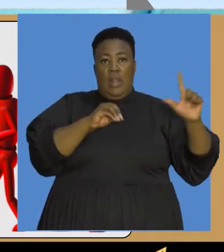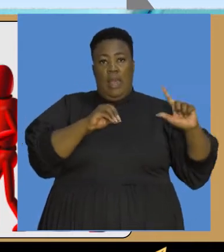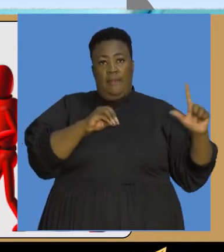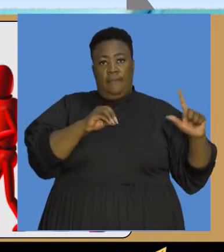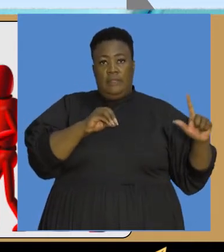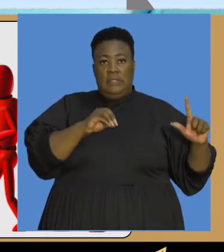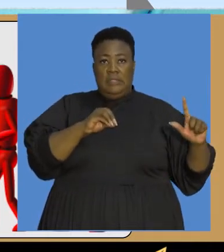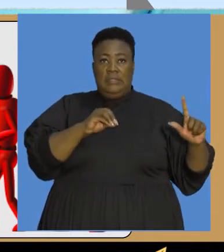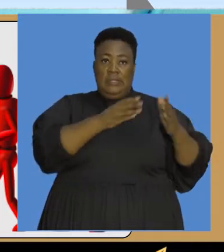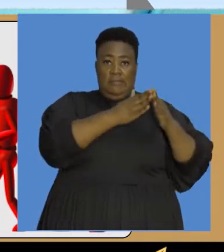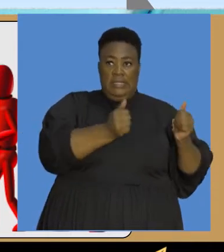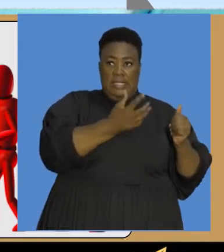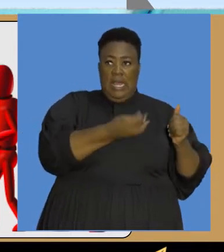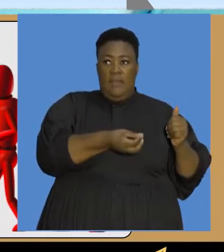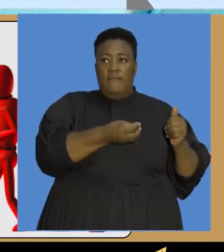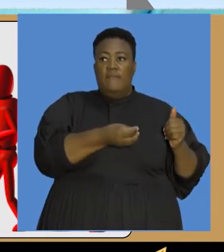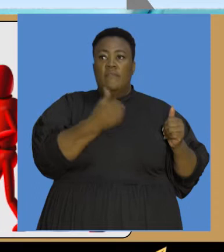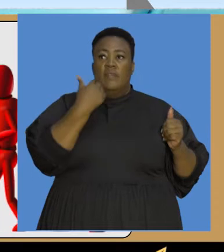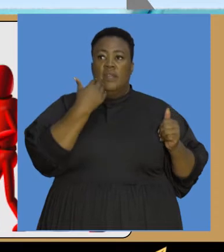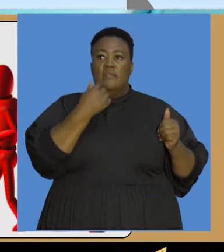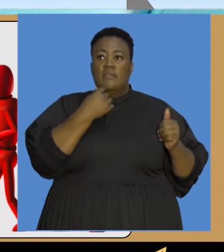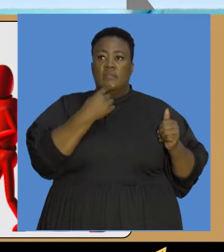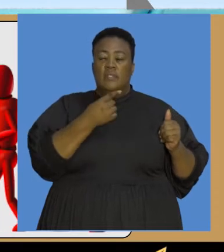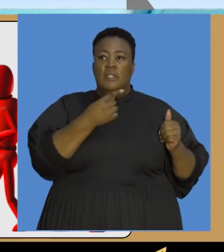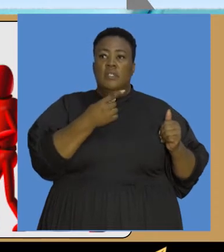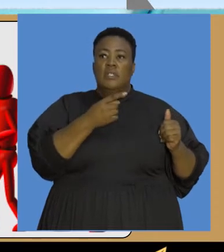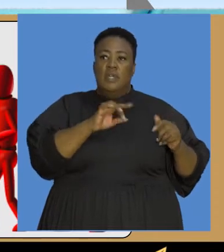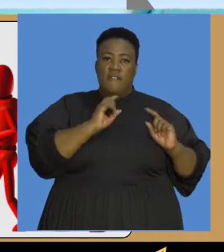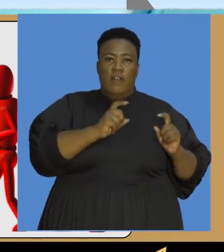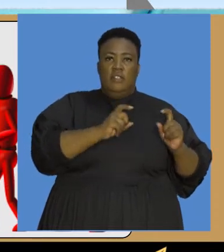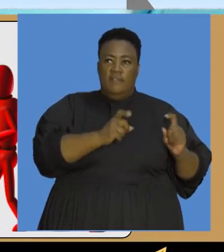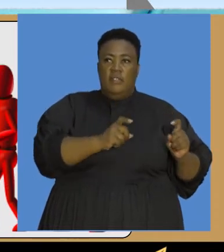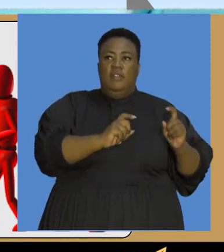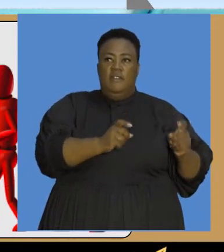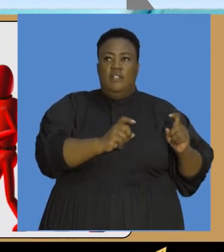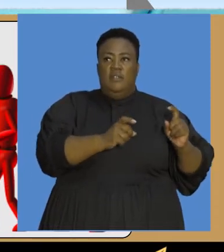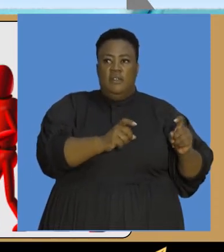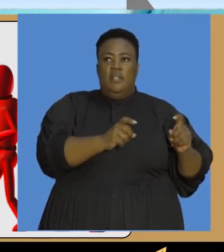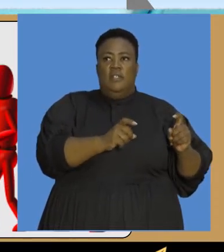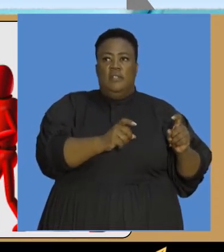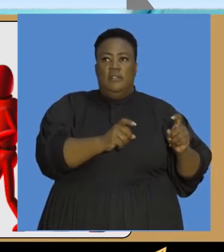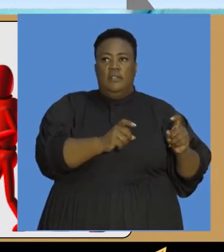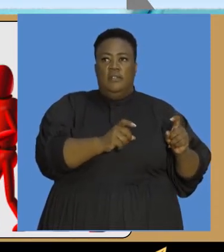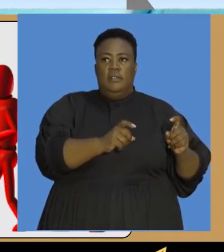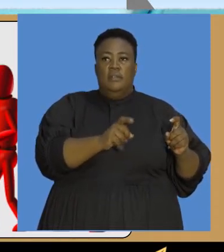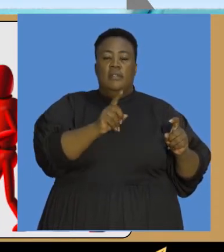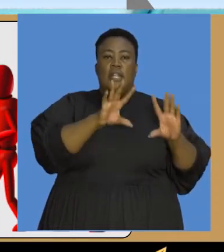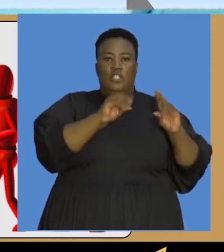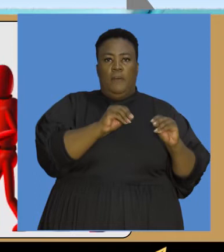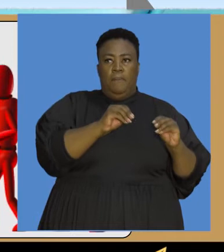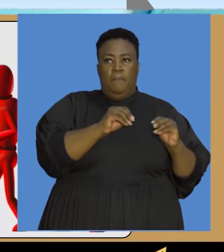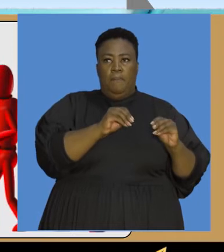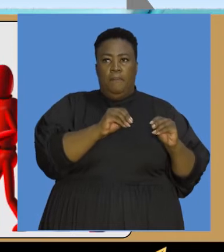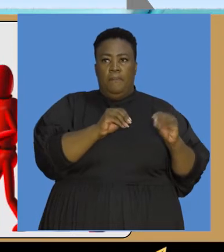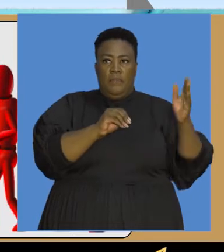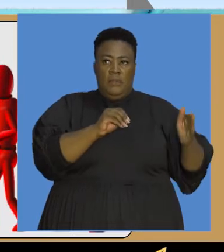speed. Now, if I just let this go, he's going to get faster and faster and faster and faster, and eventually he'll stop on